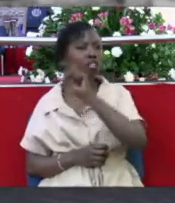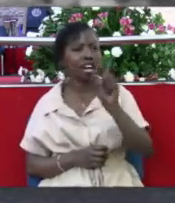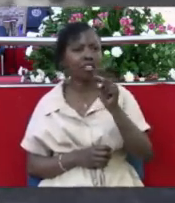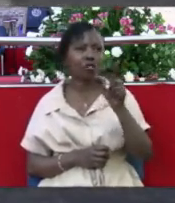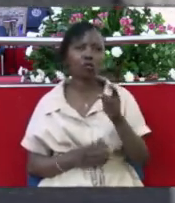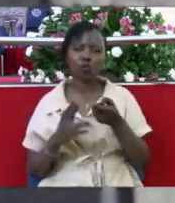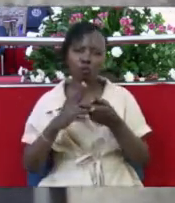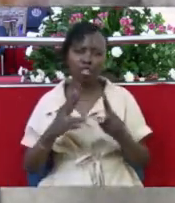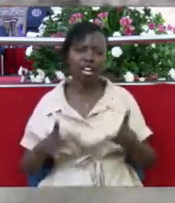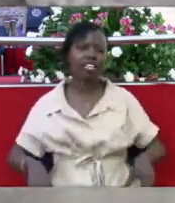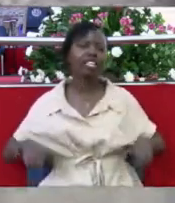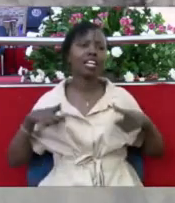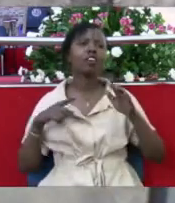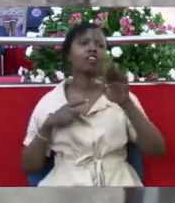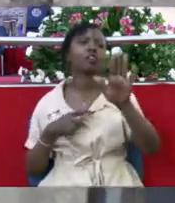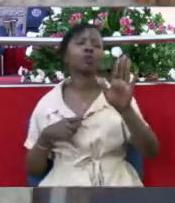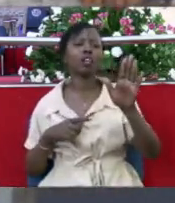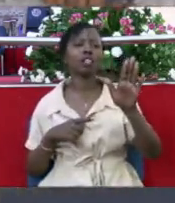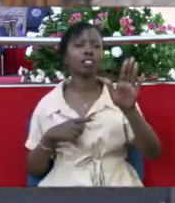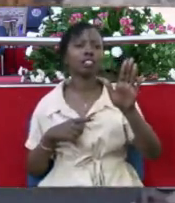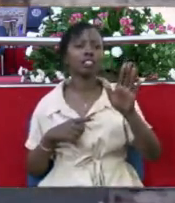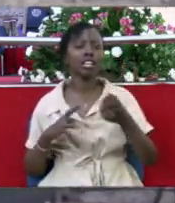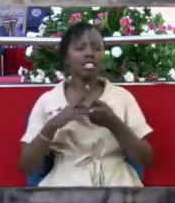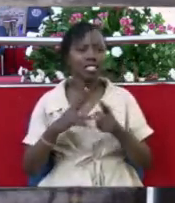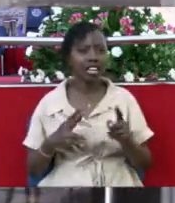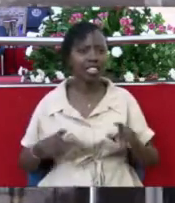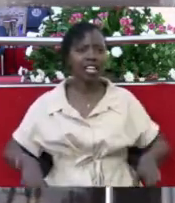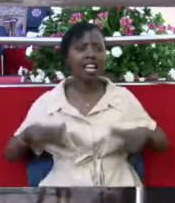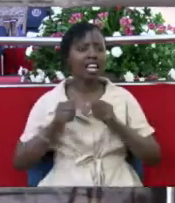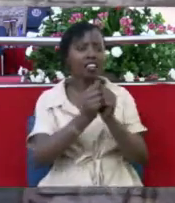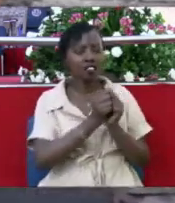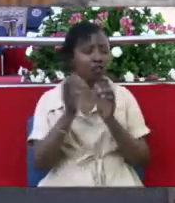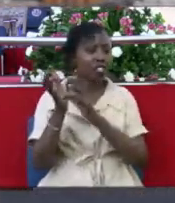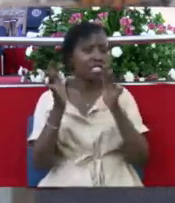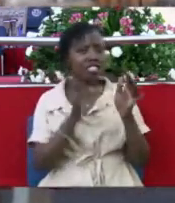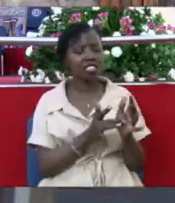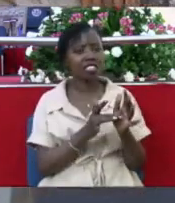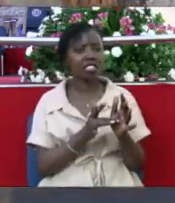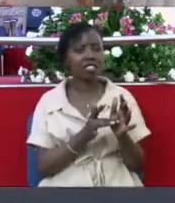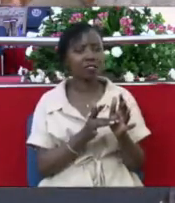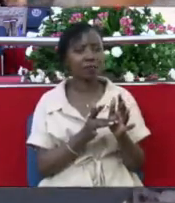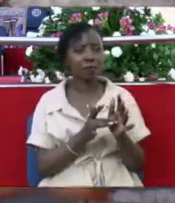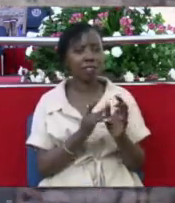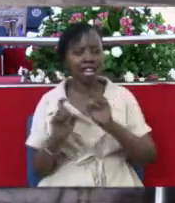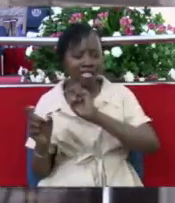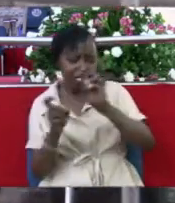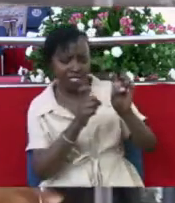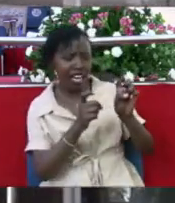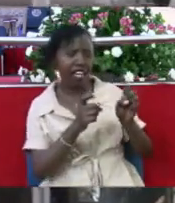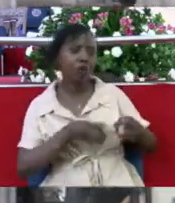Anasema anza tena. Restart with Jesus. Anza na Yesu. Restart with me. Anza na mimi. Take a 180 degree turn. Hatua